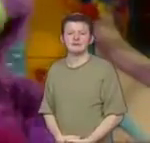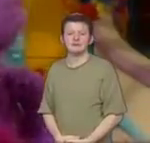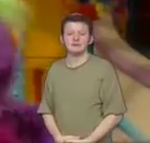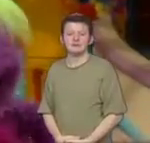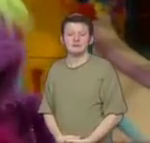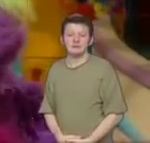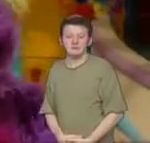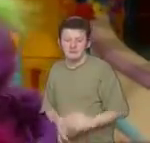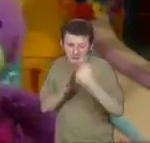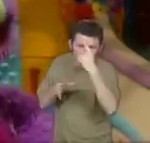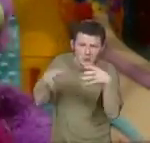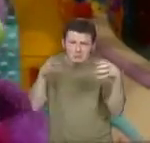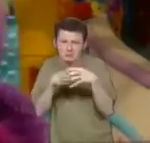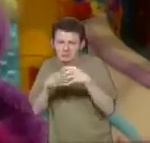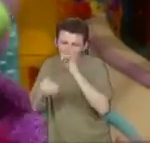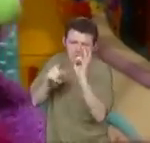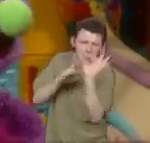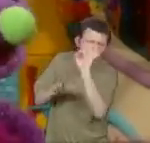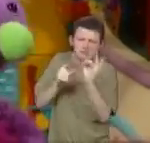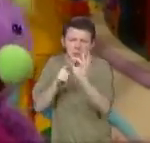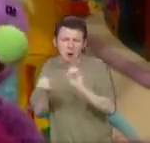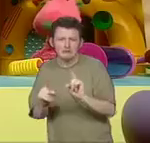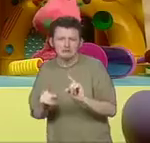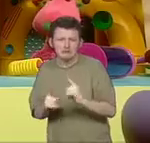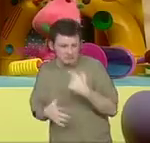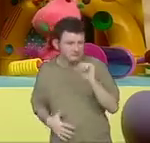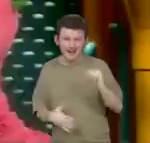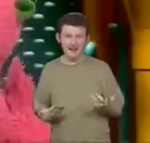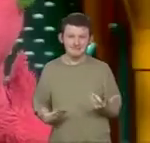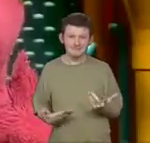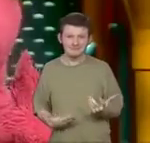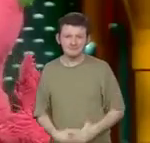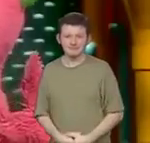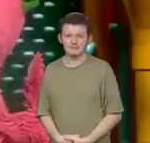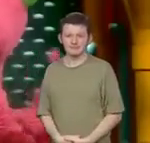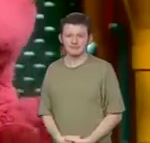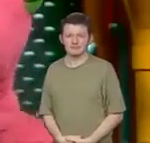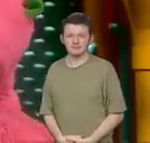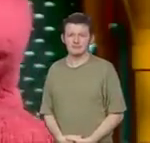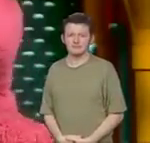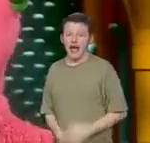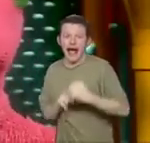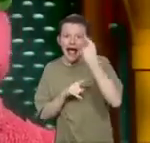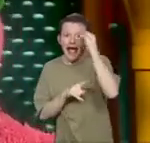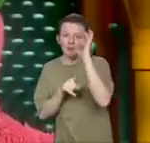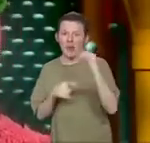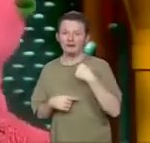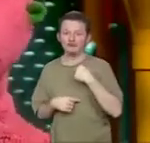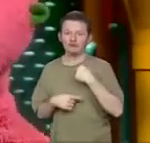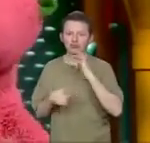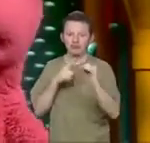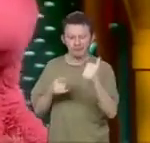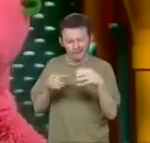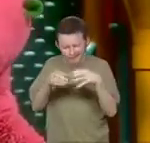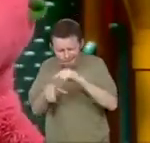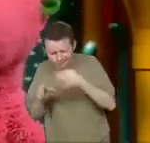thought tiddly-peeps ask as many questions as hoobs do? Yeah. I have a question. Would a splash of Hoobo Fizz